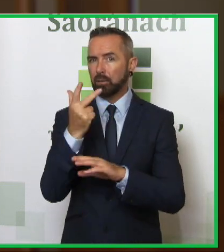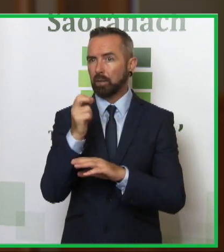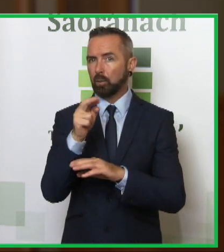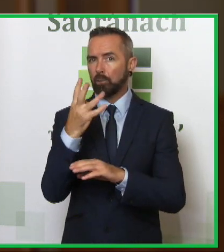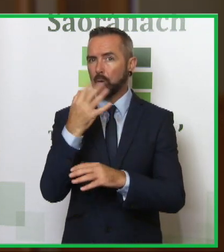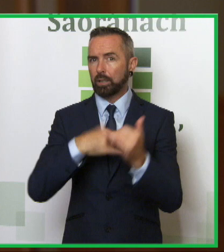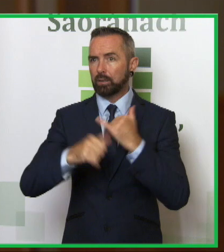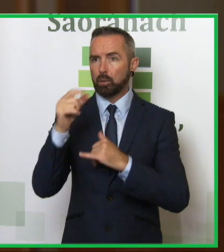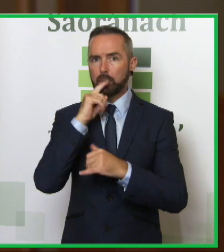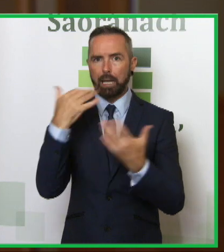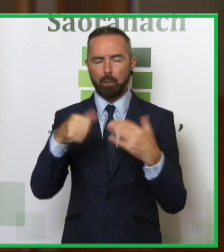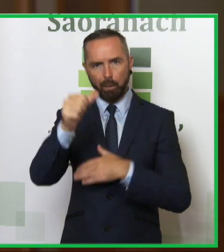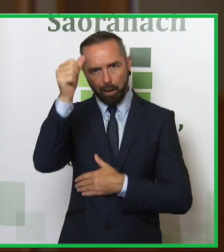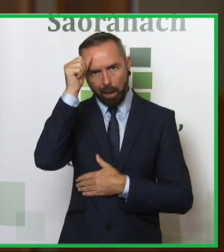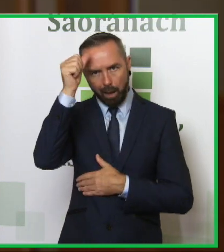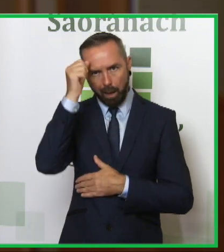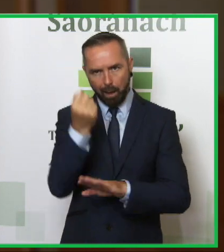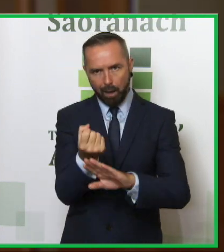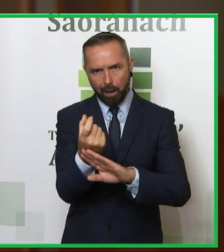common. The list is,